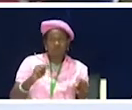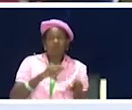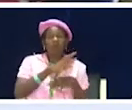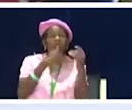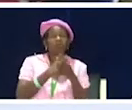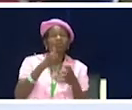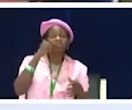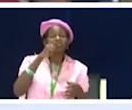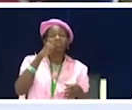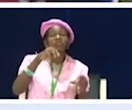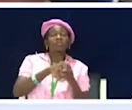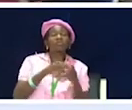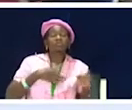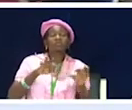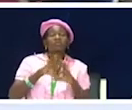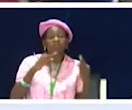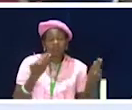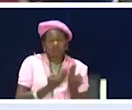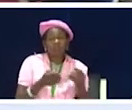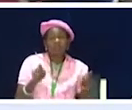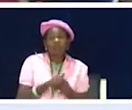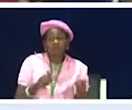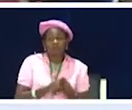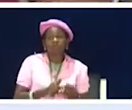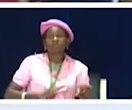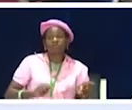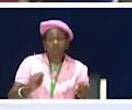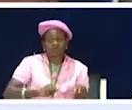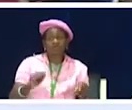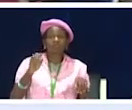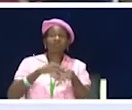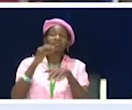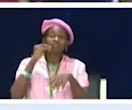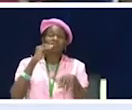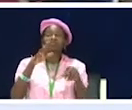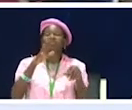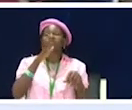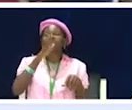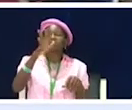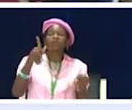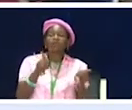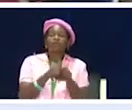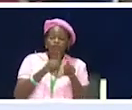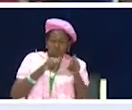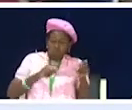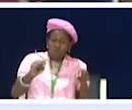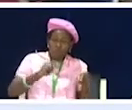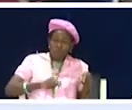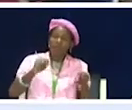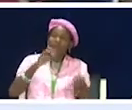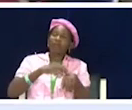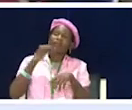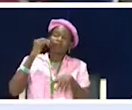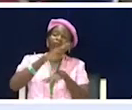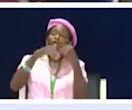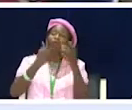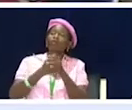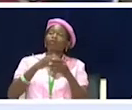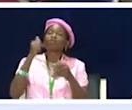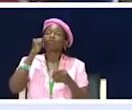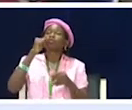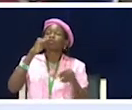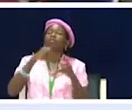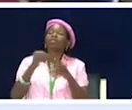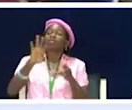family, they bedwet. Our mother was a bedwetter. The grandmother was a bedwetter. Aha. So I knew this is